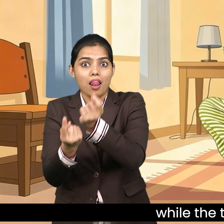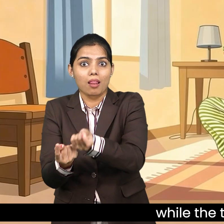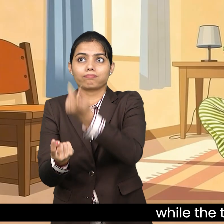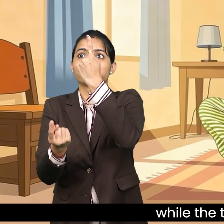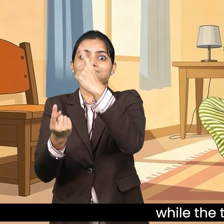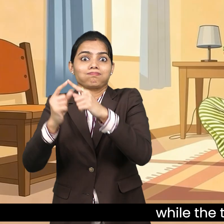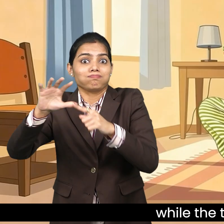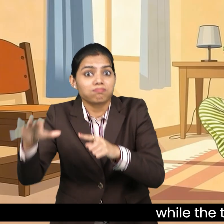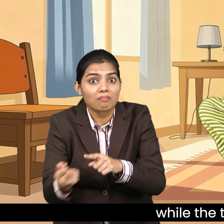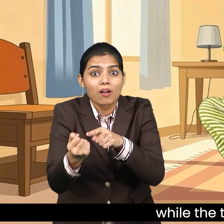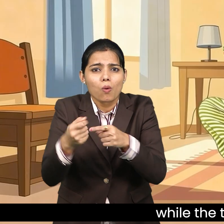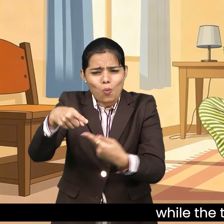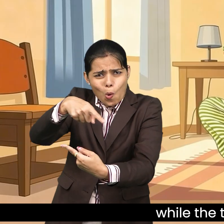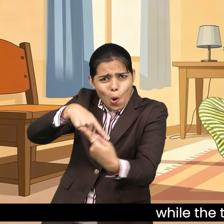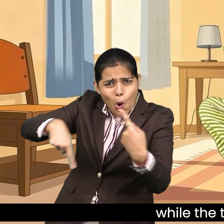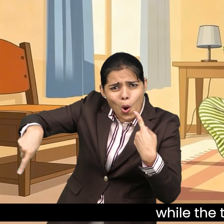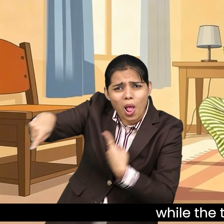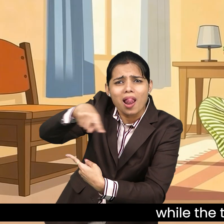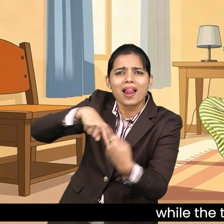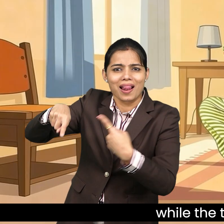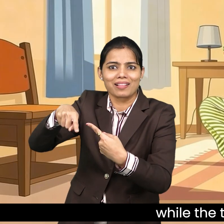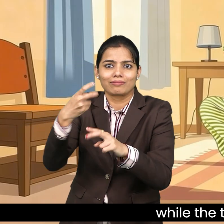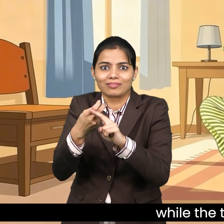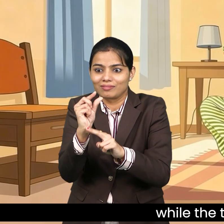tossed stone is in the air.